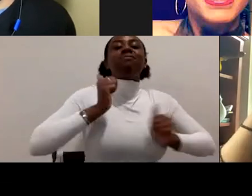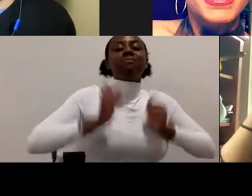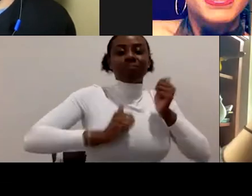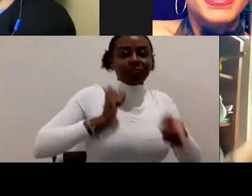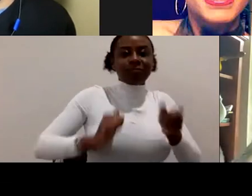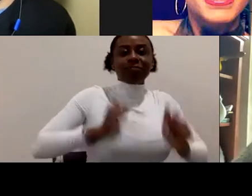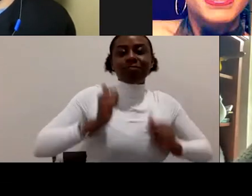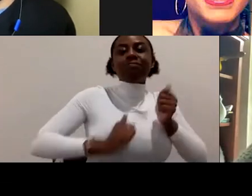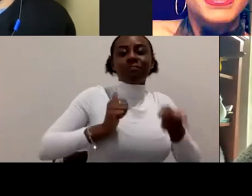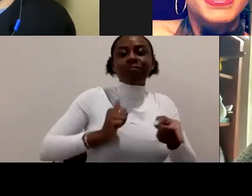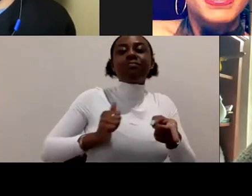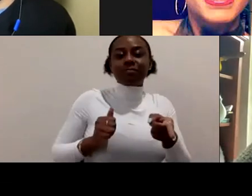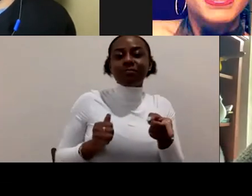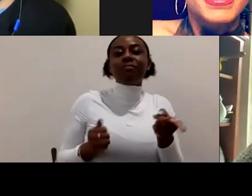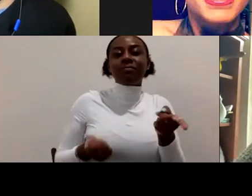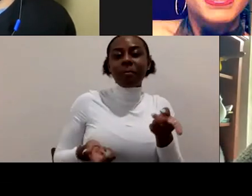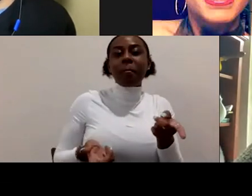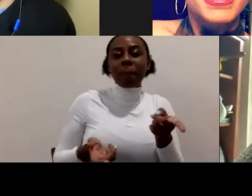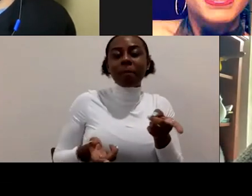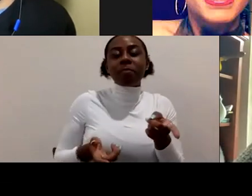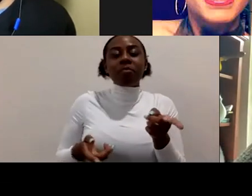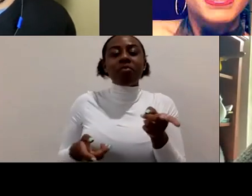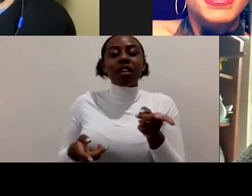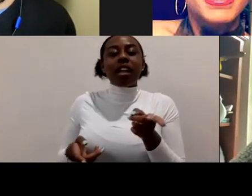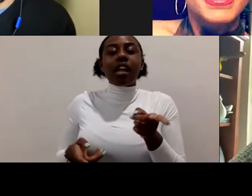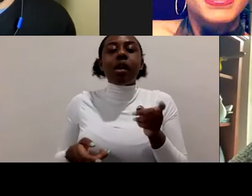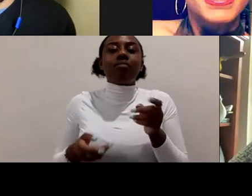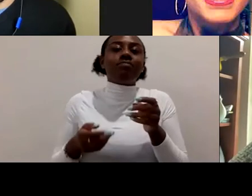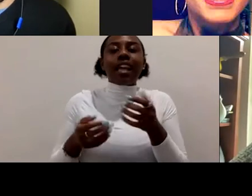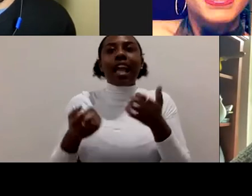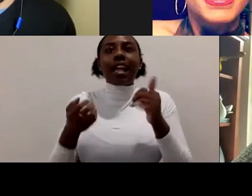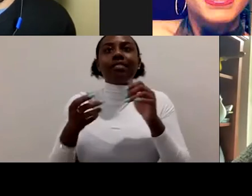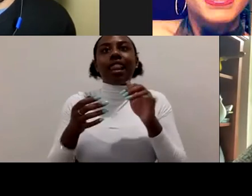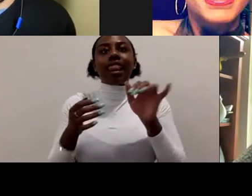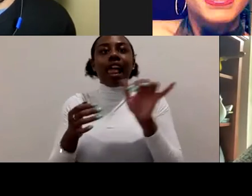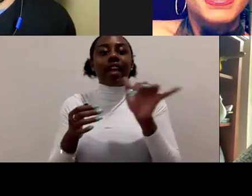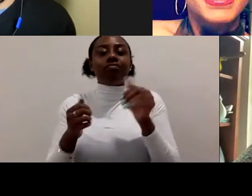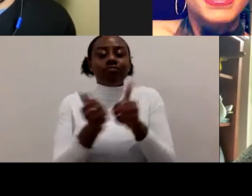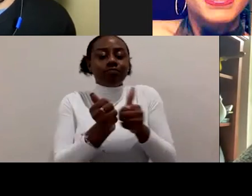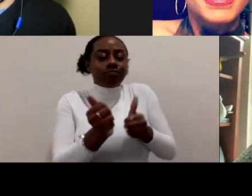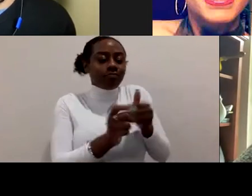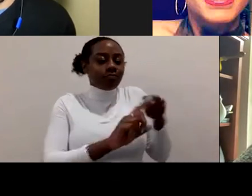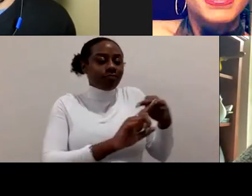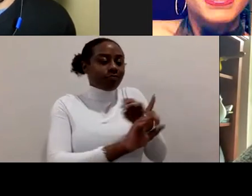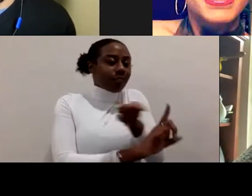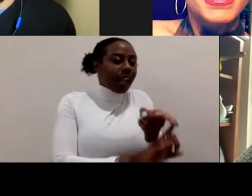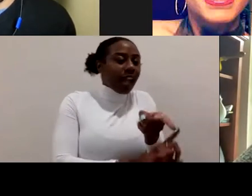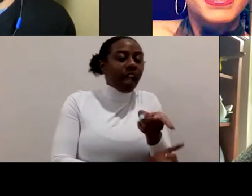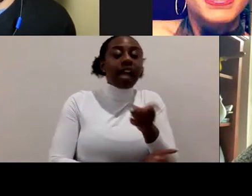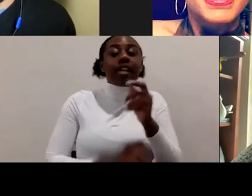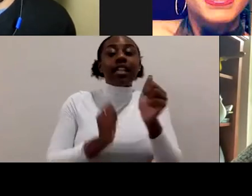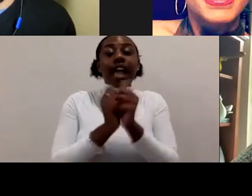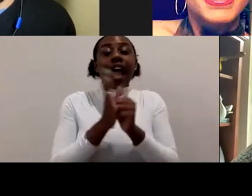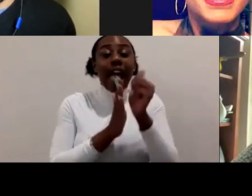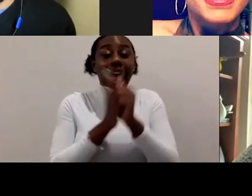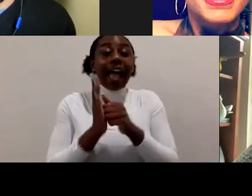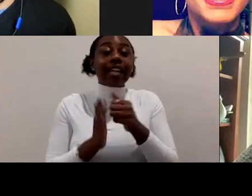like act of 1878, which says that we can't have like militarized forces